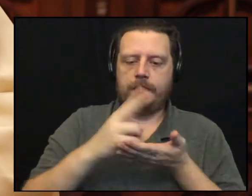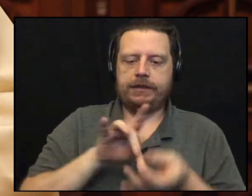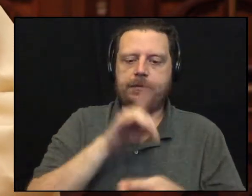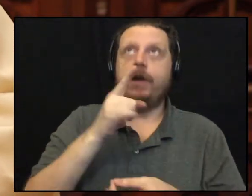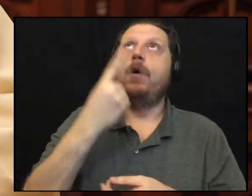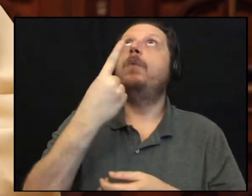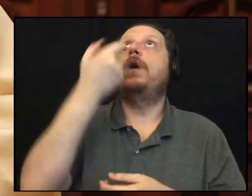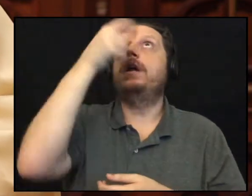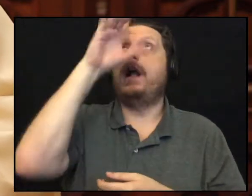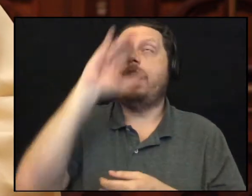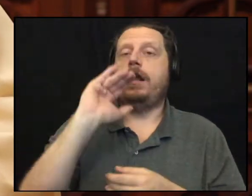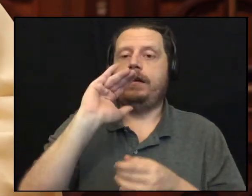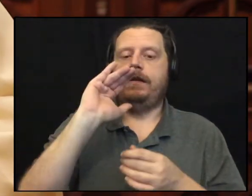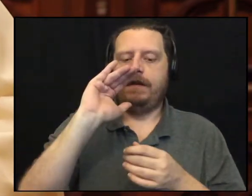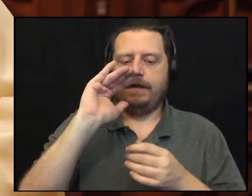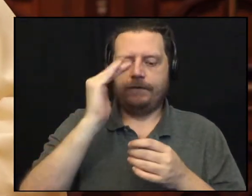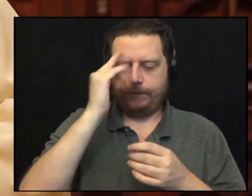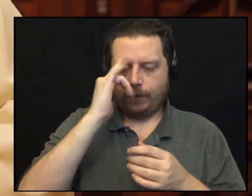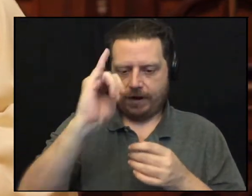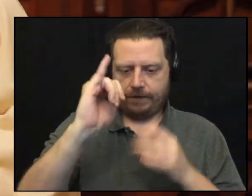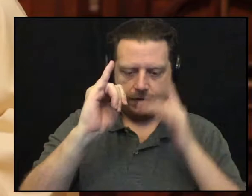God, forever and ever.